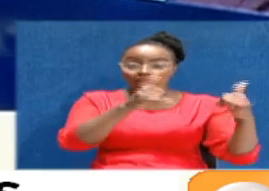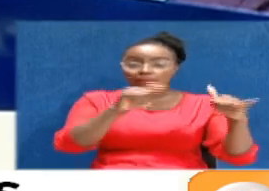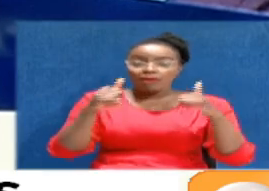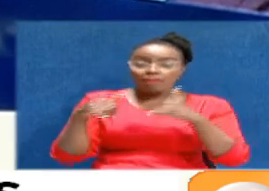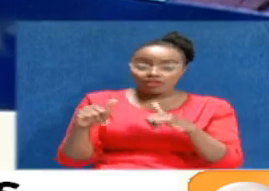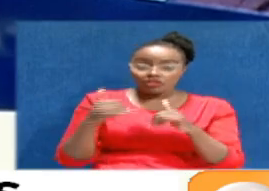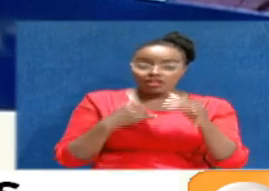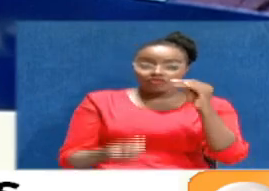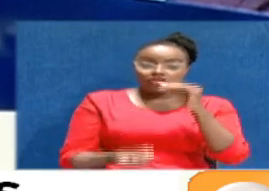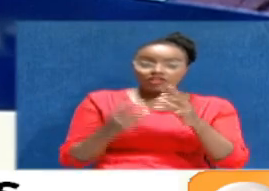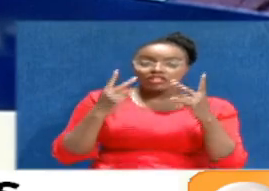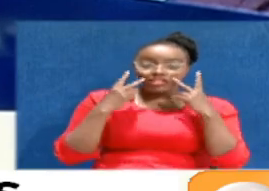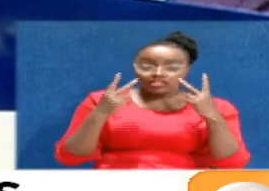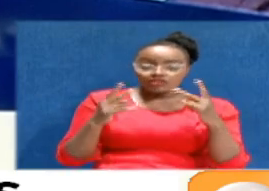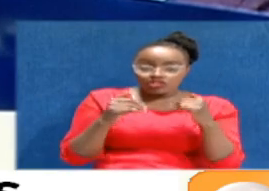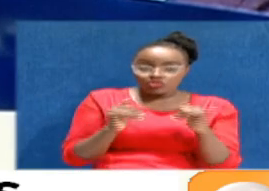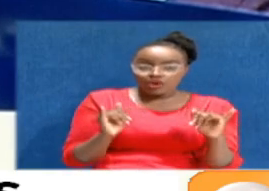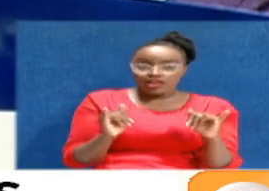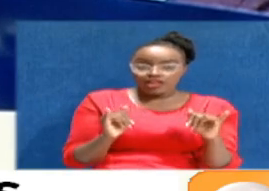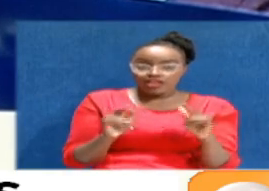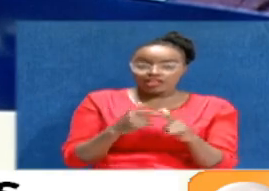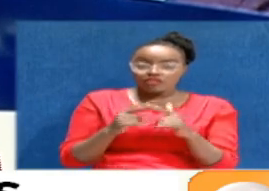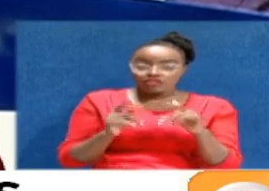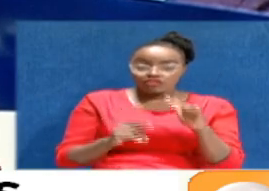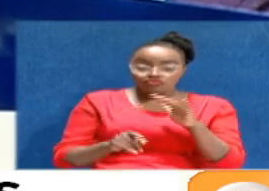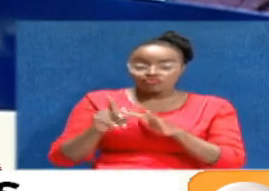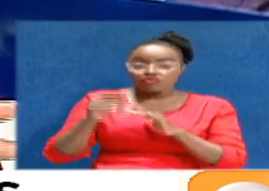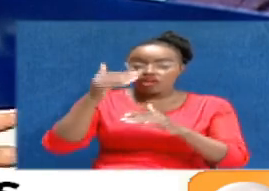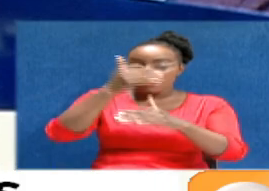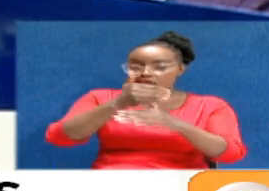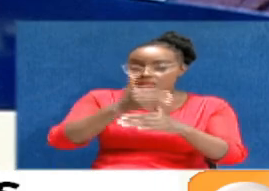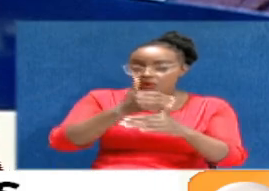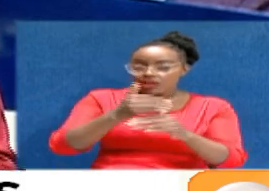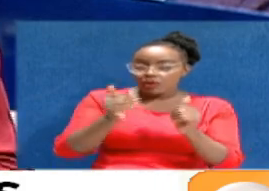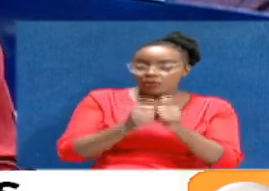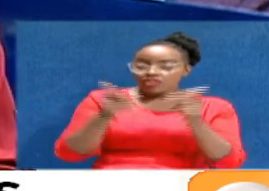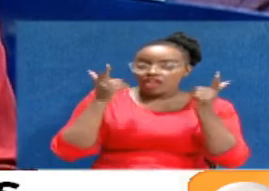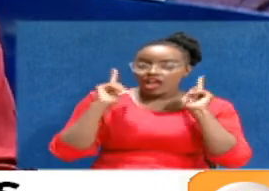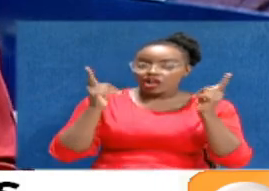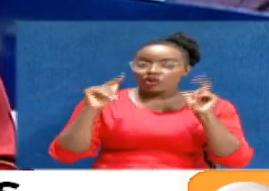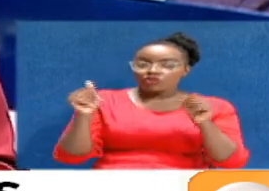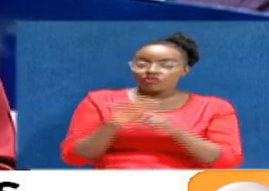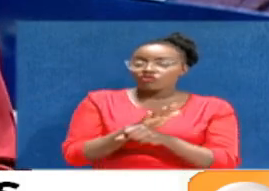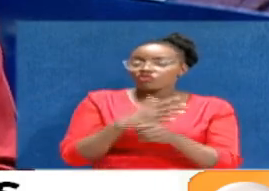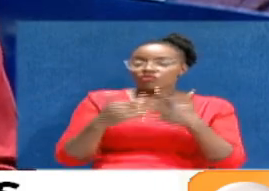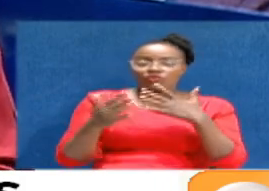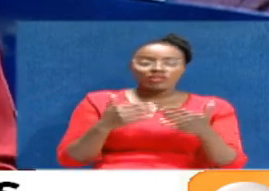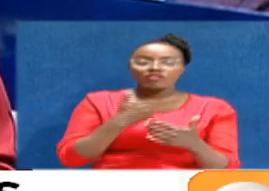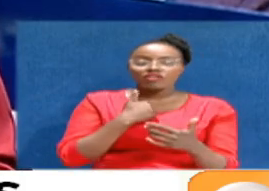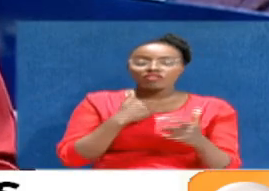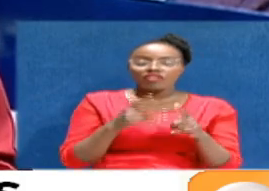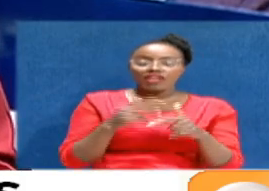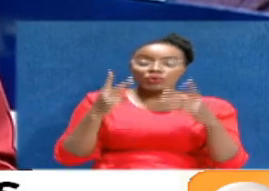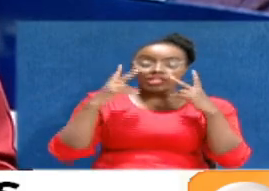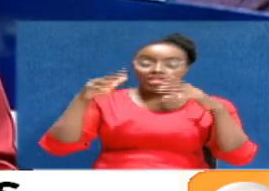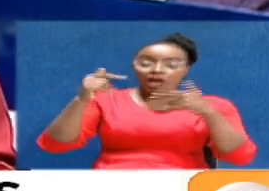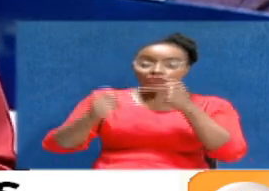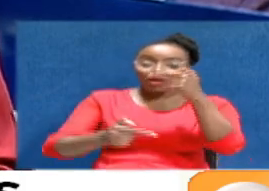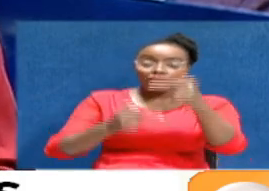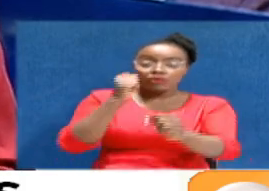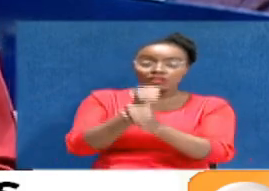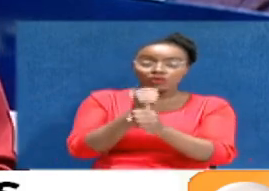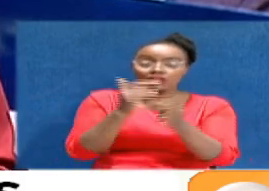implementation goes. Let someone try crossing the border with, you know, a lorry full of whatever it is, and let's see how that